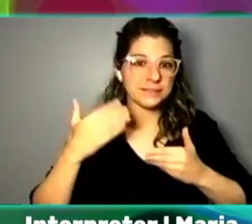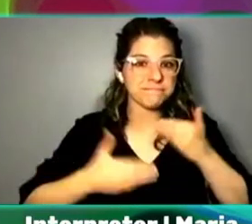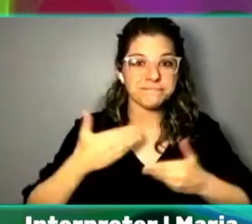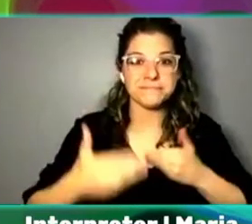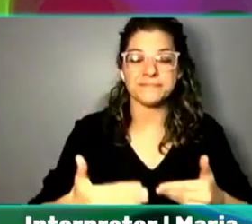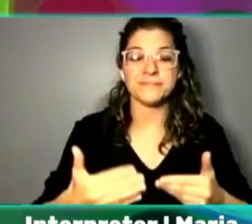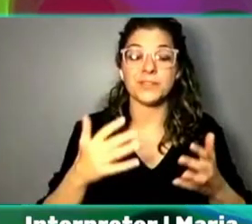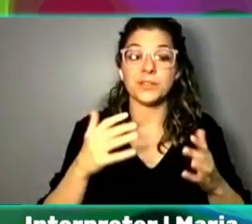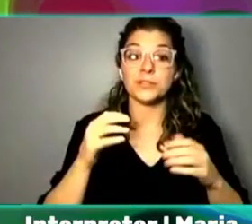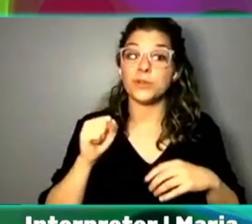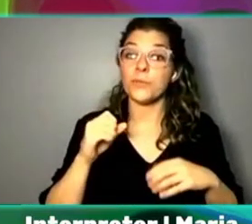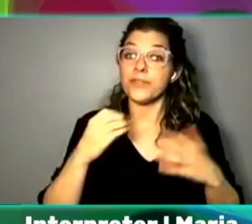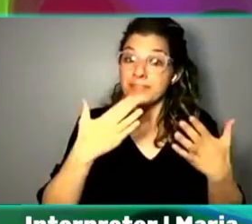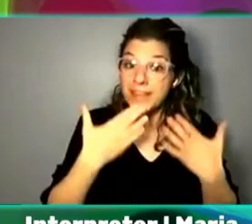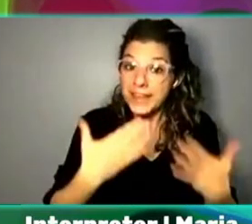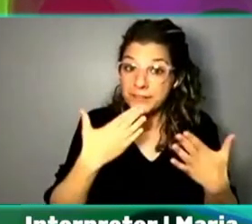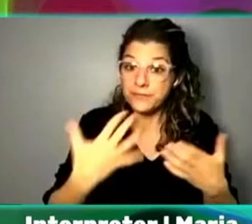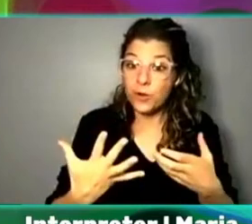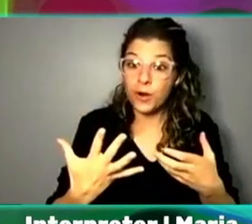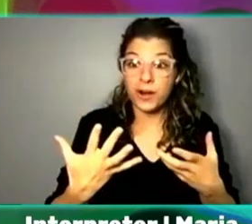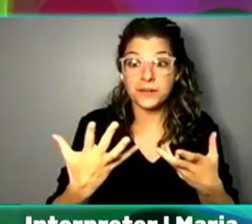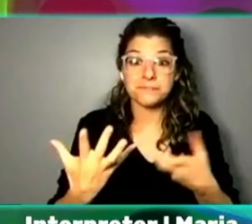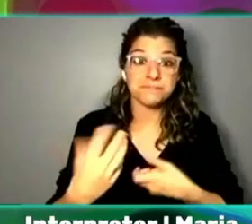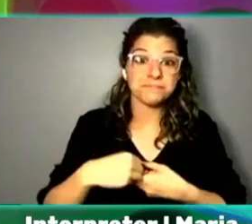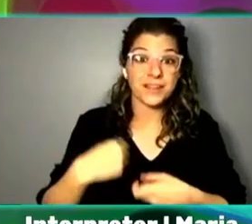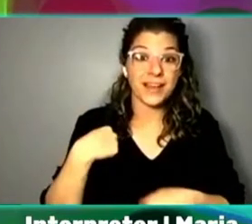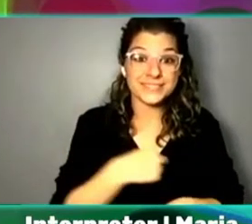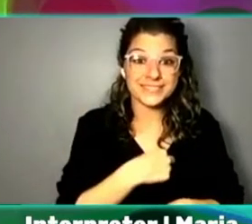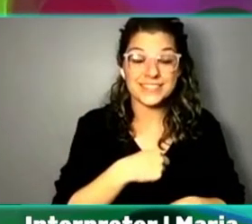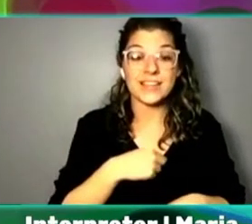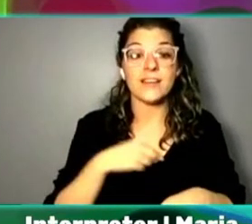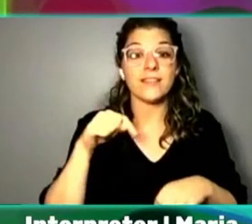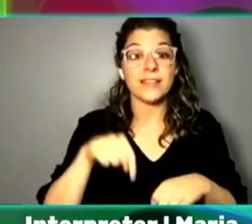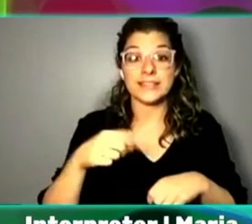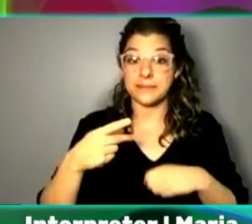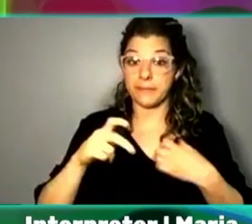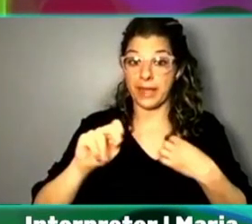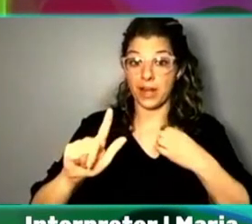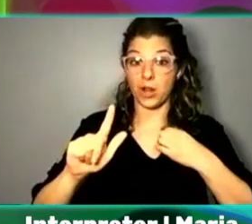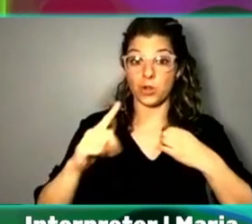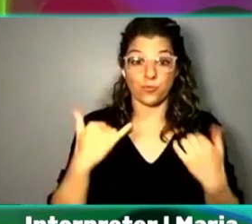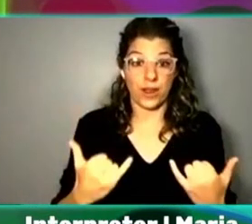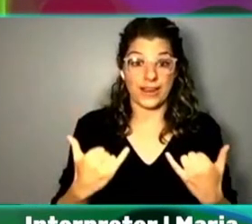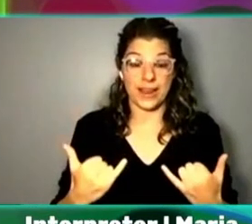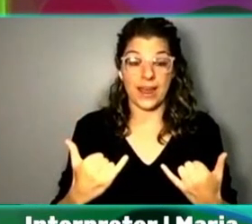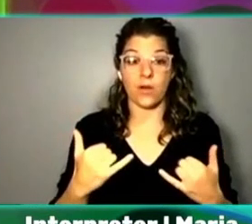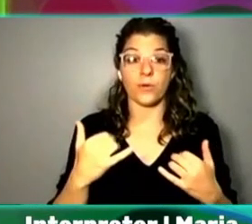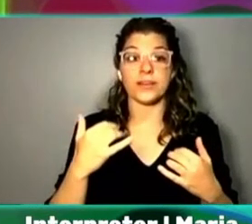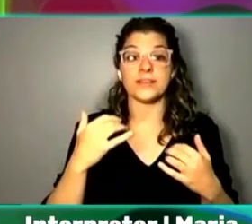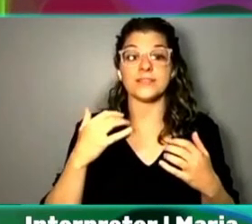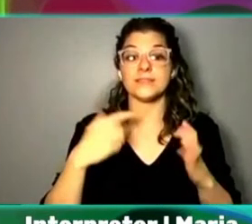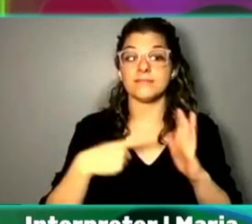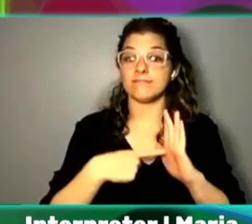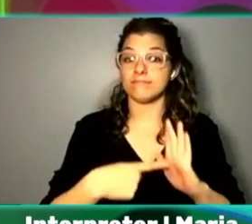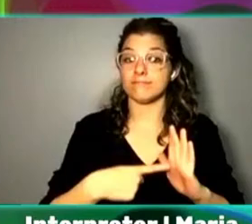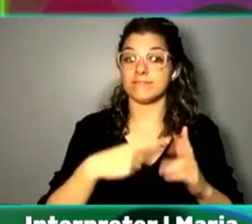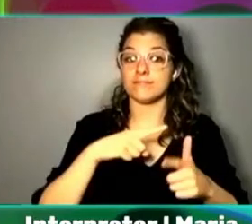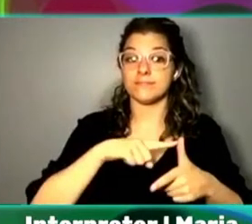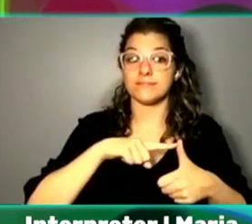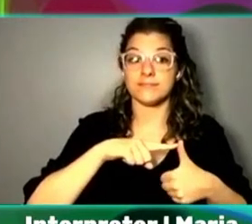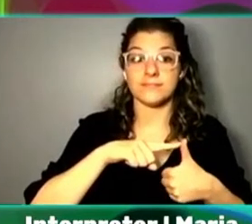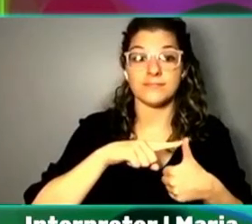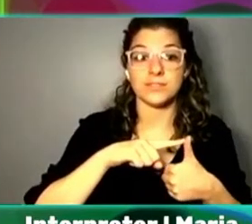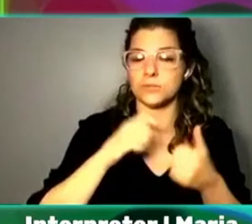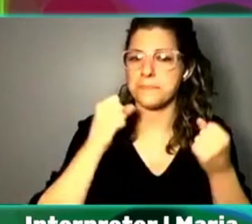So thank you for tuning us in. This panel that we're doing right now is featuring just so